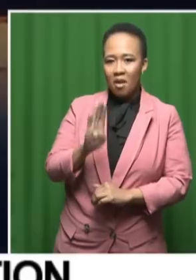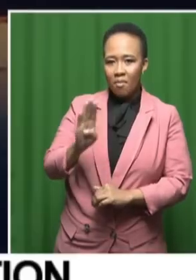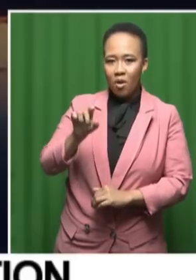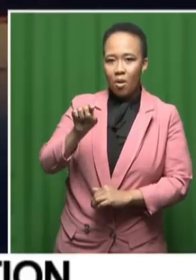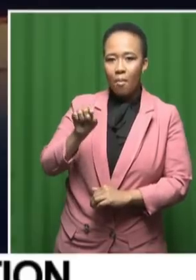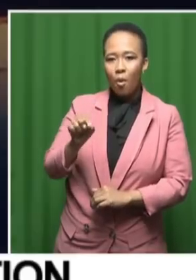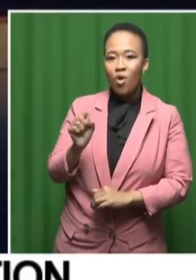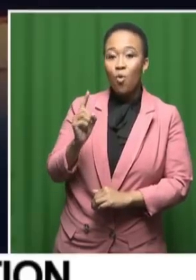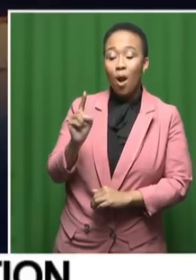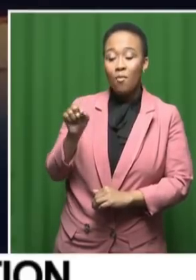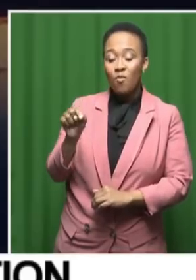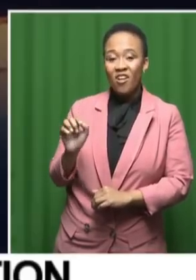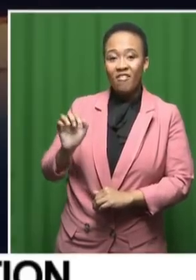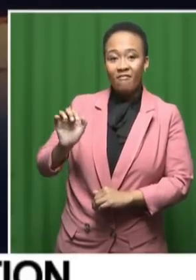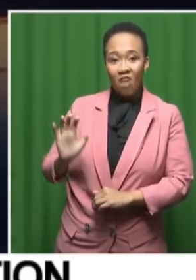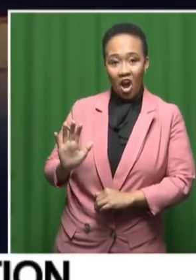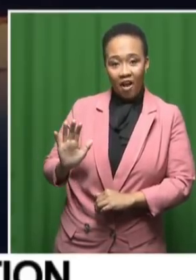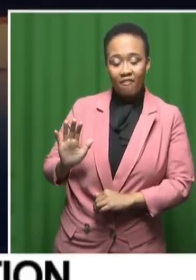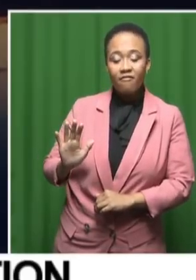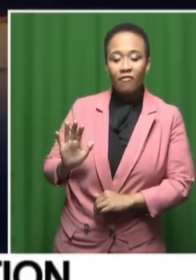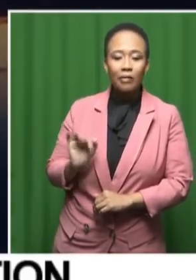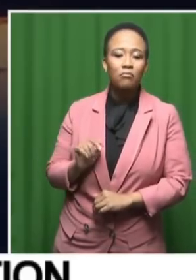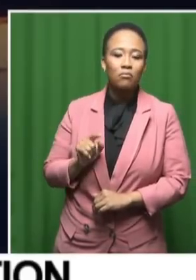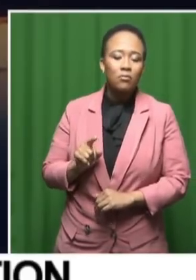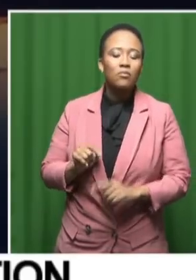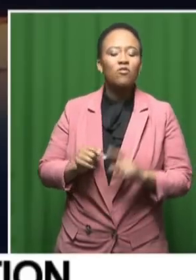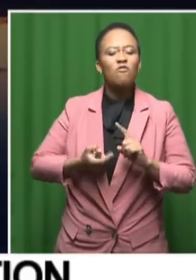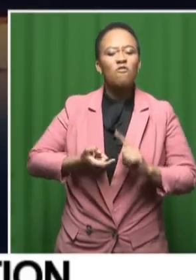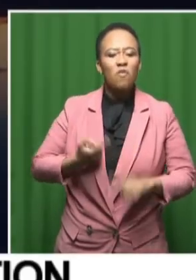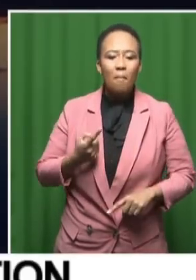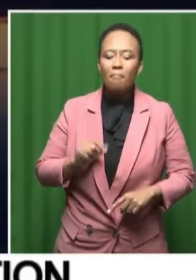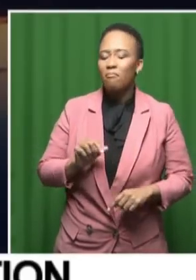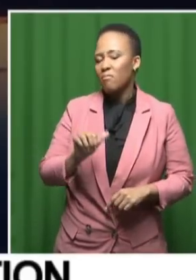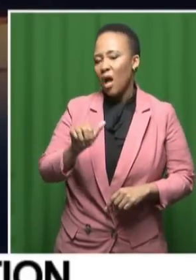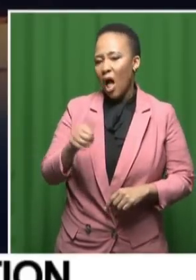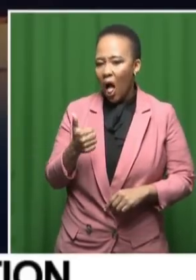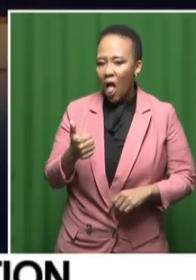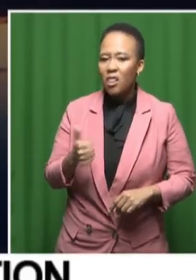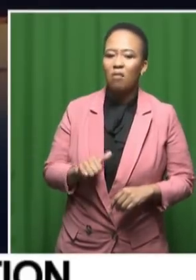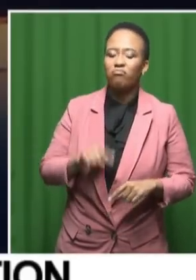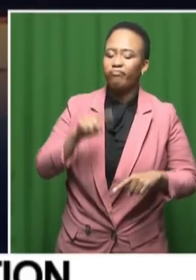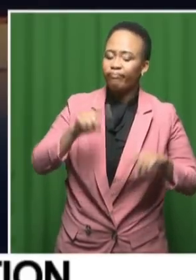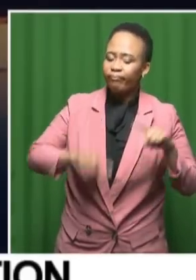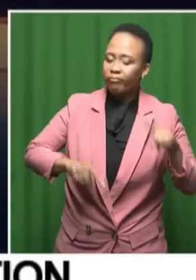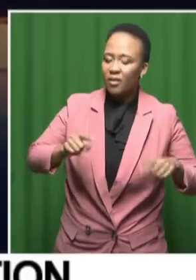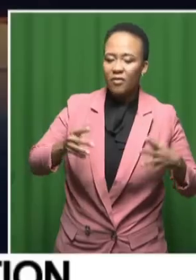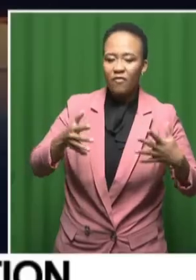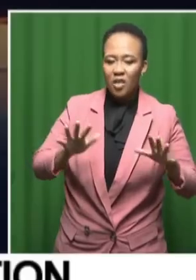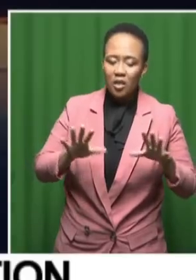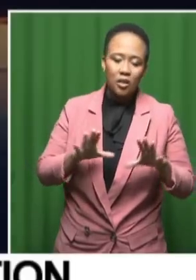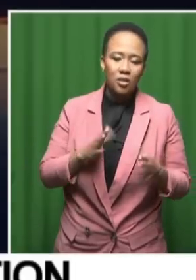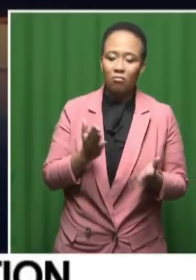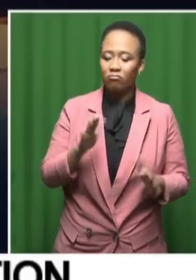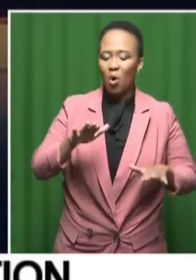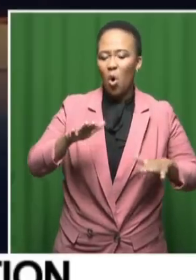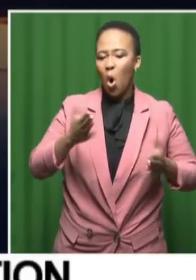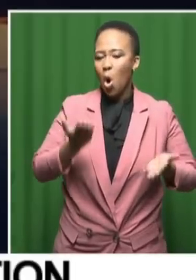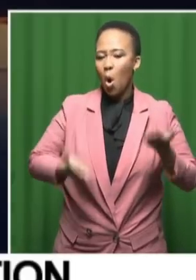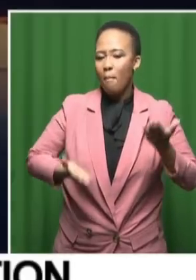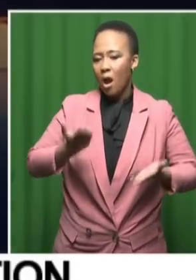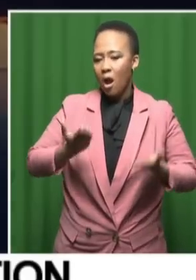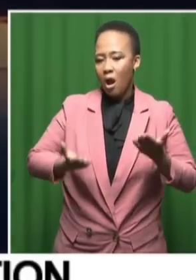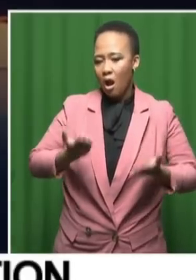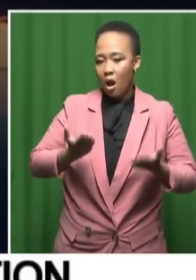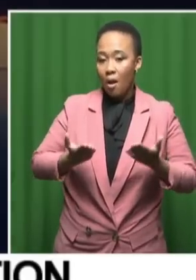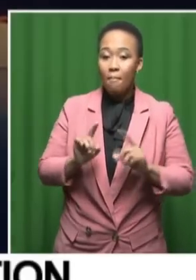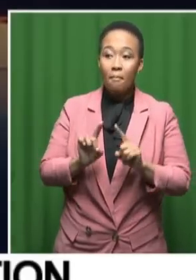XBB.1.5. And those are from other variants that have been compared. Doesn't seem to give us much at this point, but